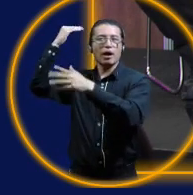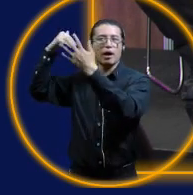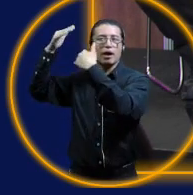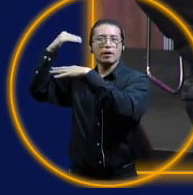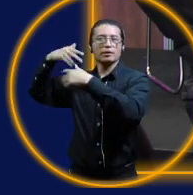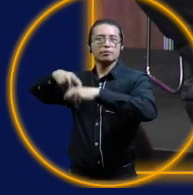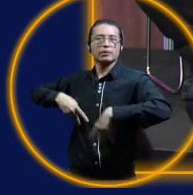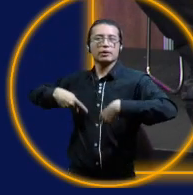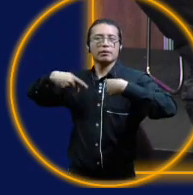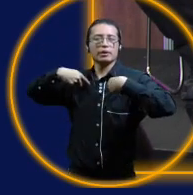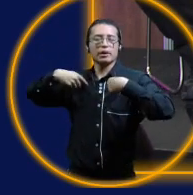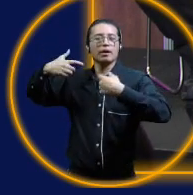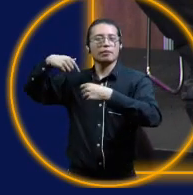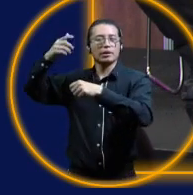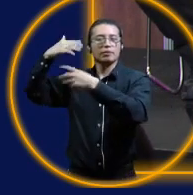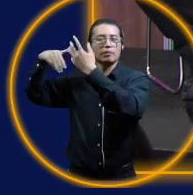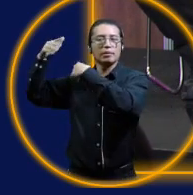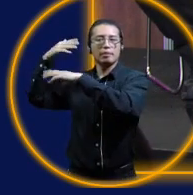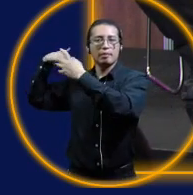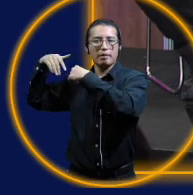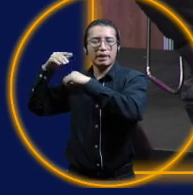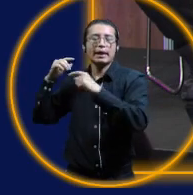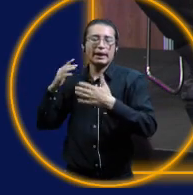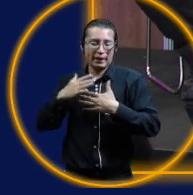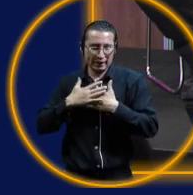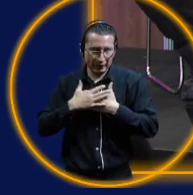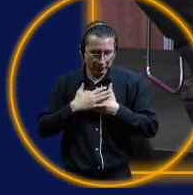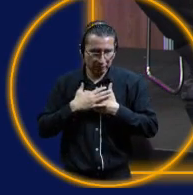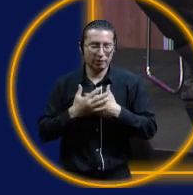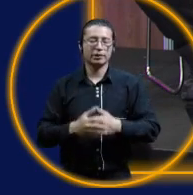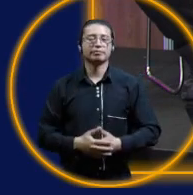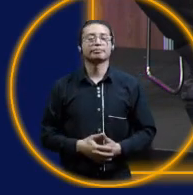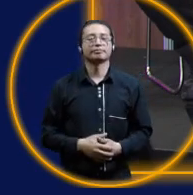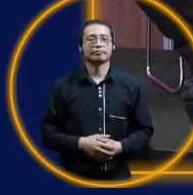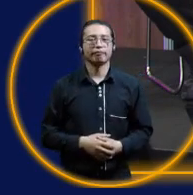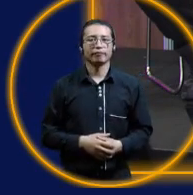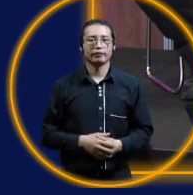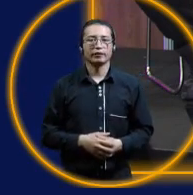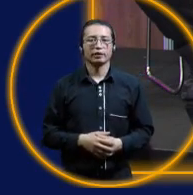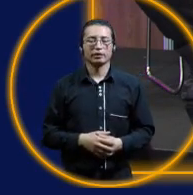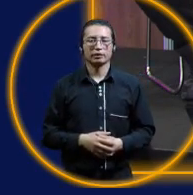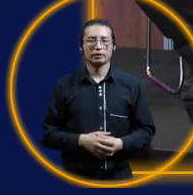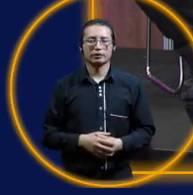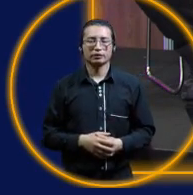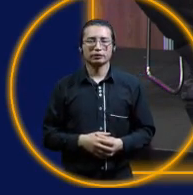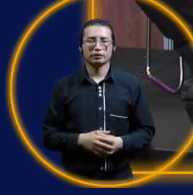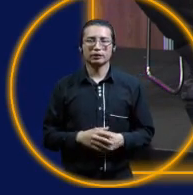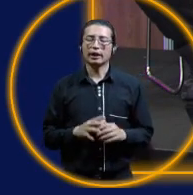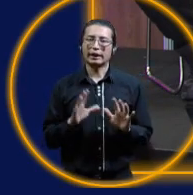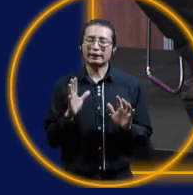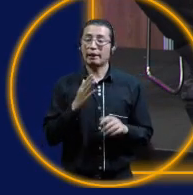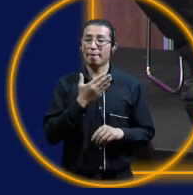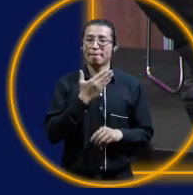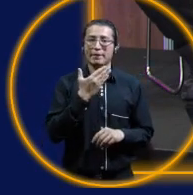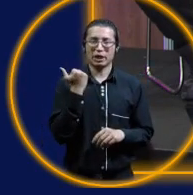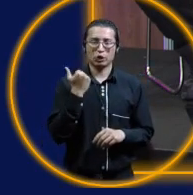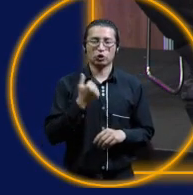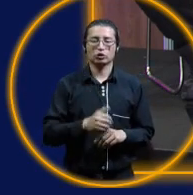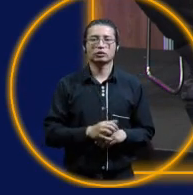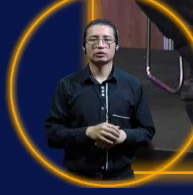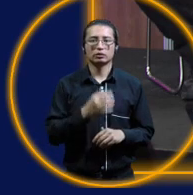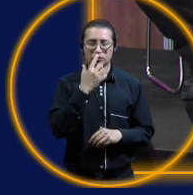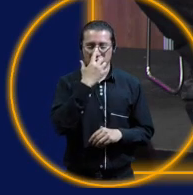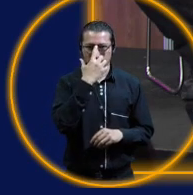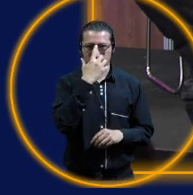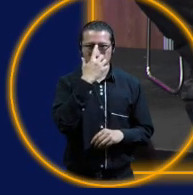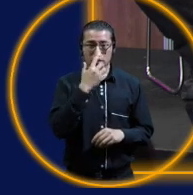to be on there is no reason, right? When there's no reason. Worst reason to be on there, right? So I think making